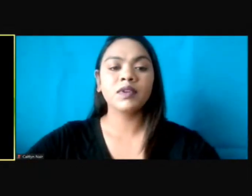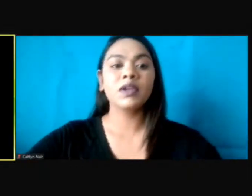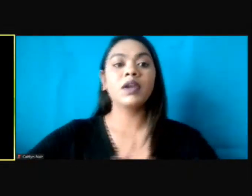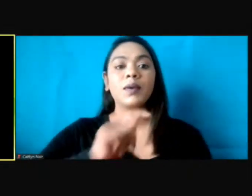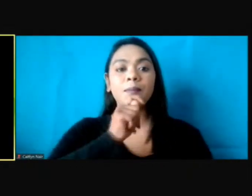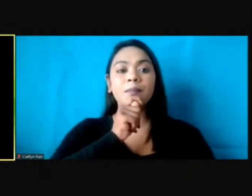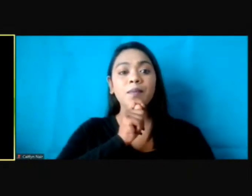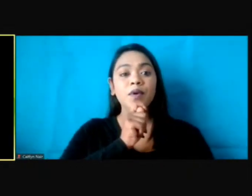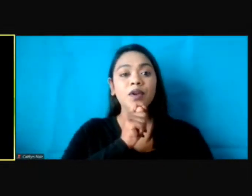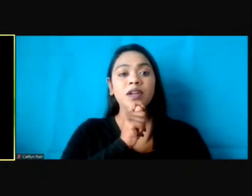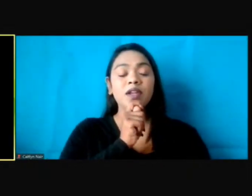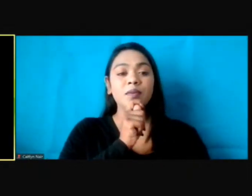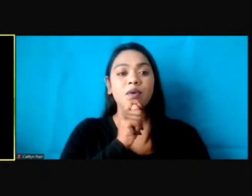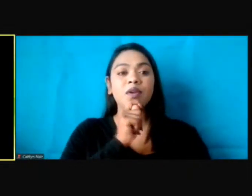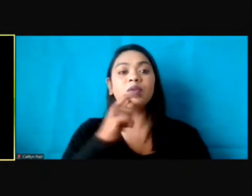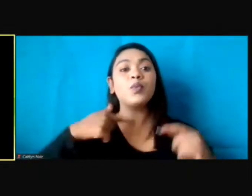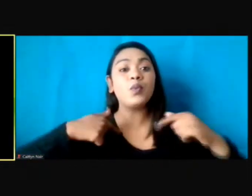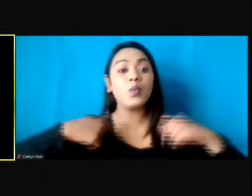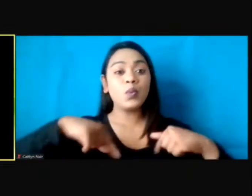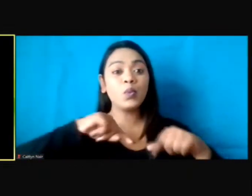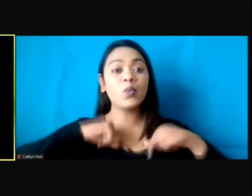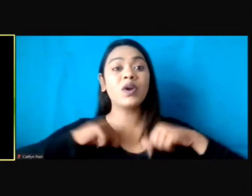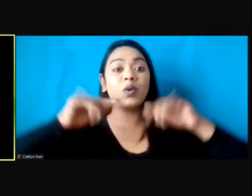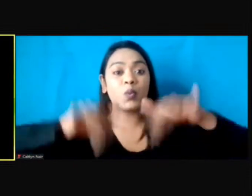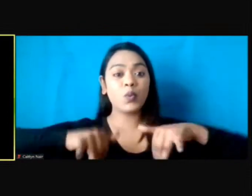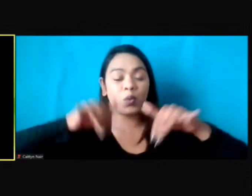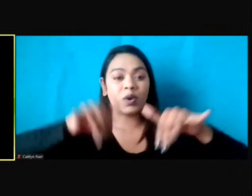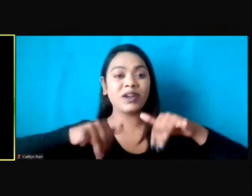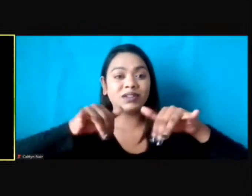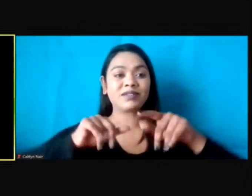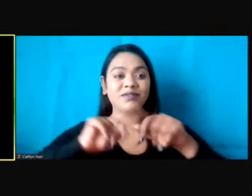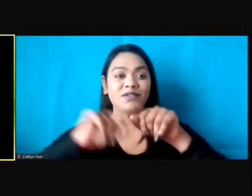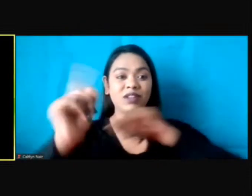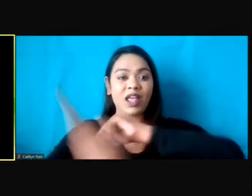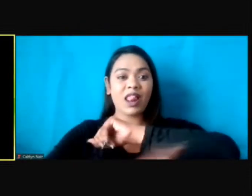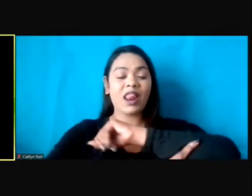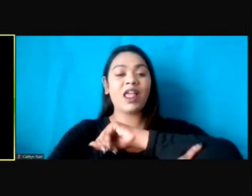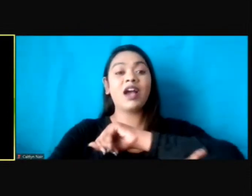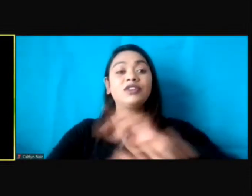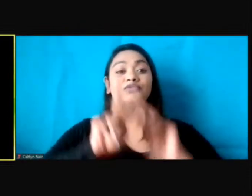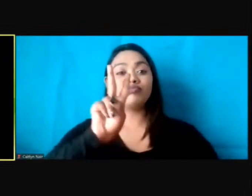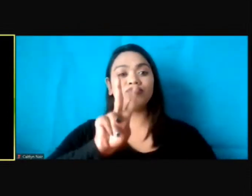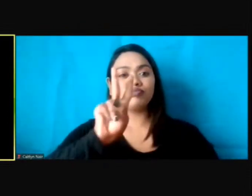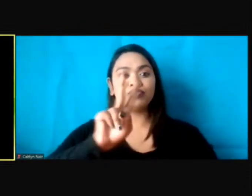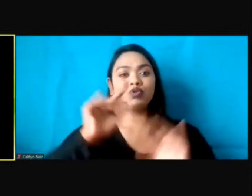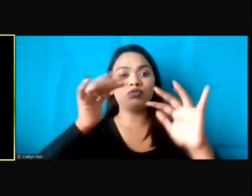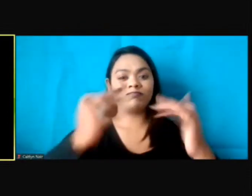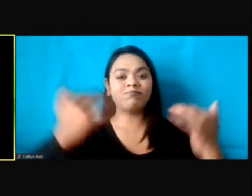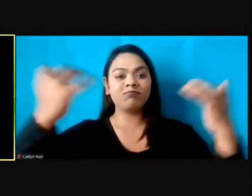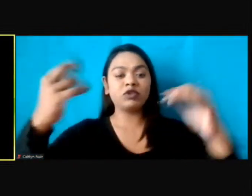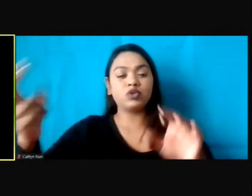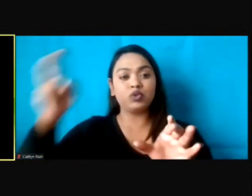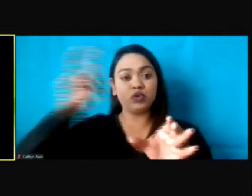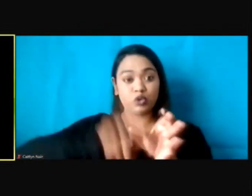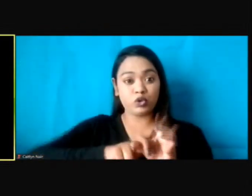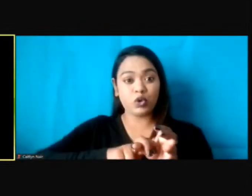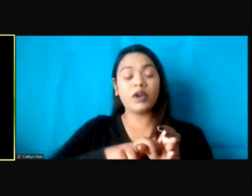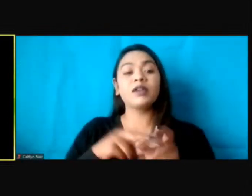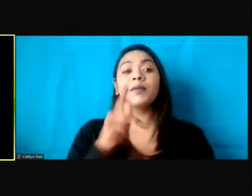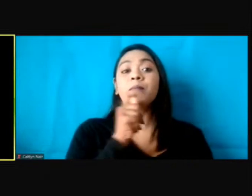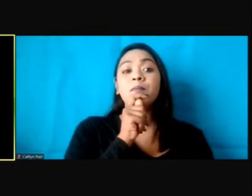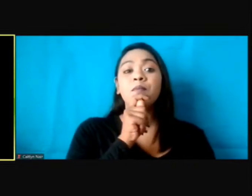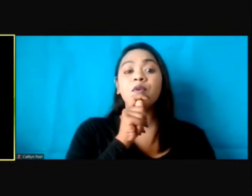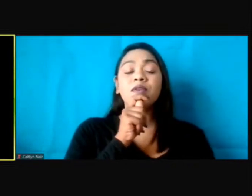our last two panelists. I think. Good morning, Kentline, our sign language